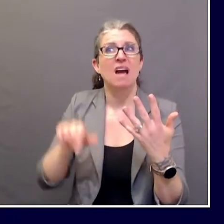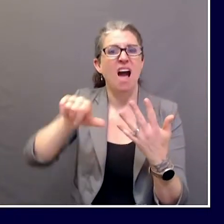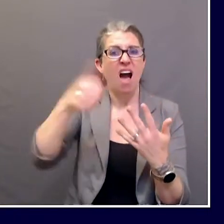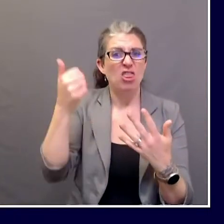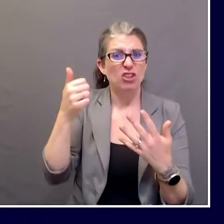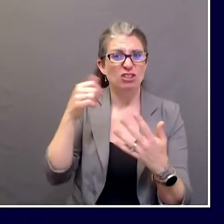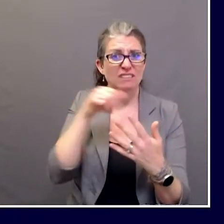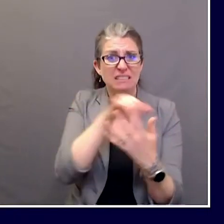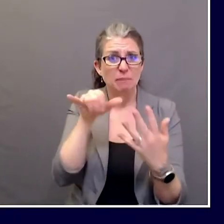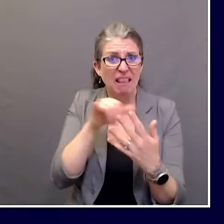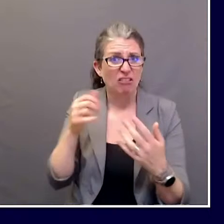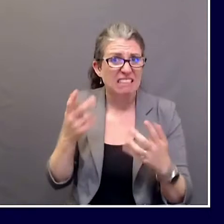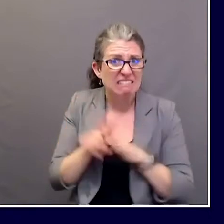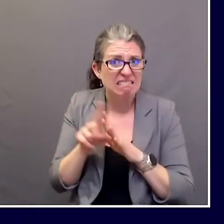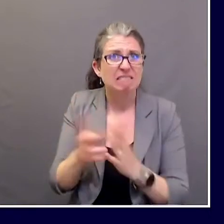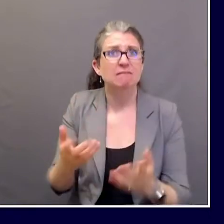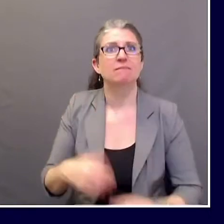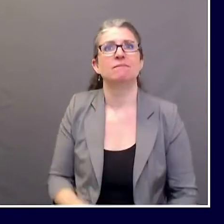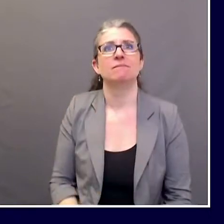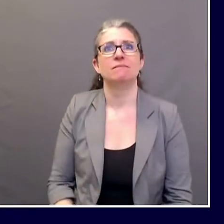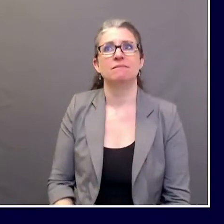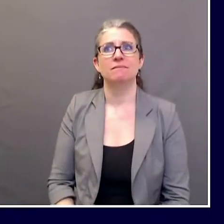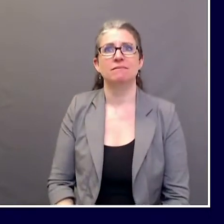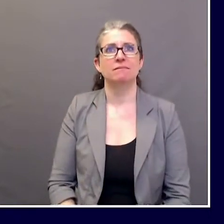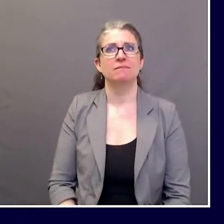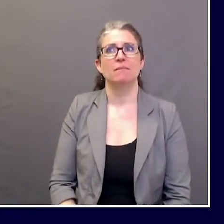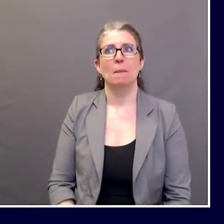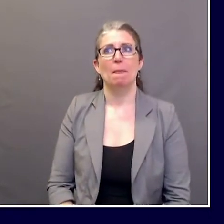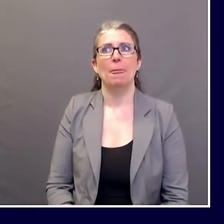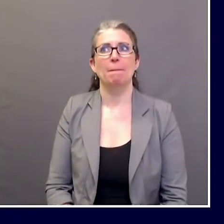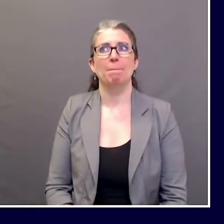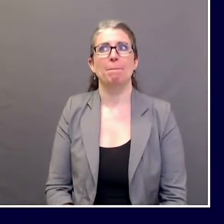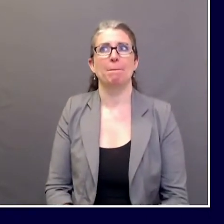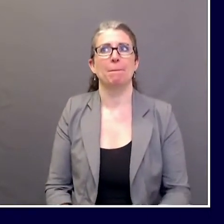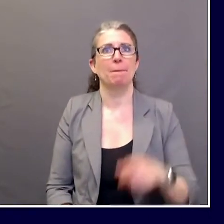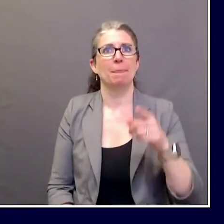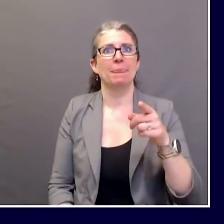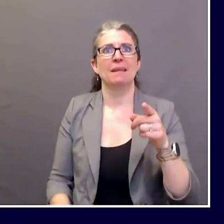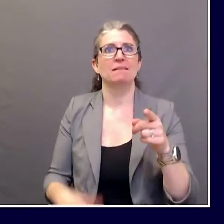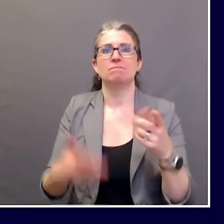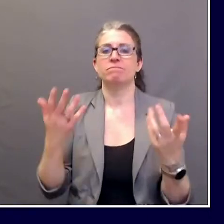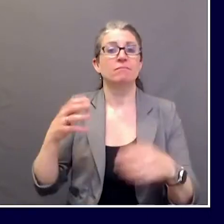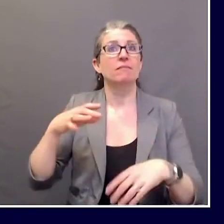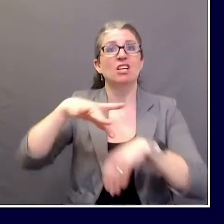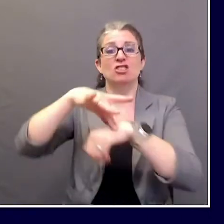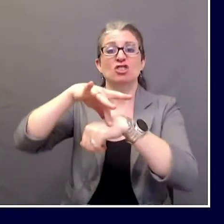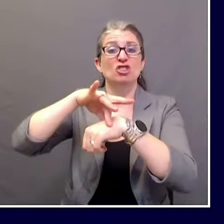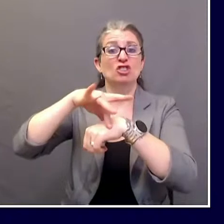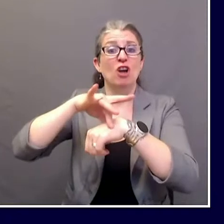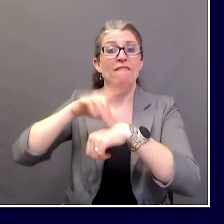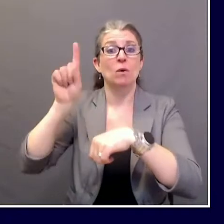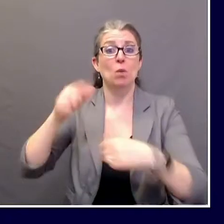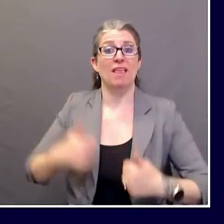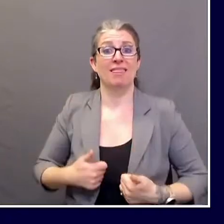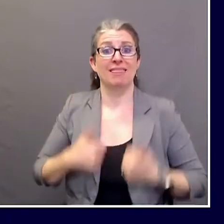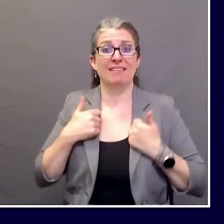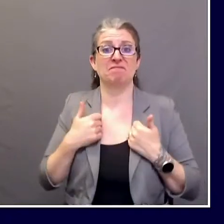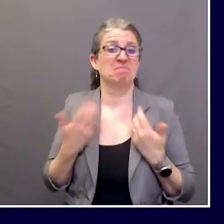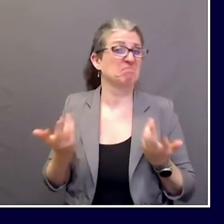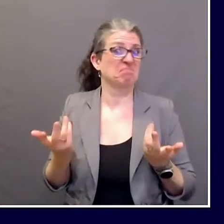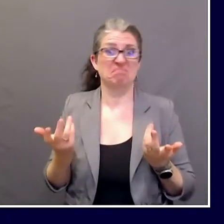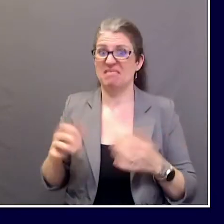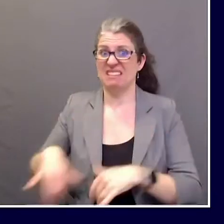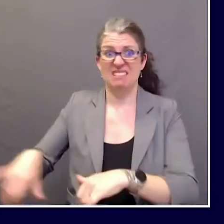is not thought to be a geographic component or a cluster geographically to these cases. They are spread across the United States.